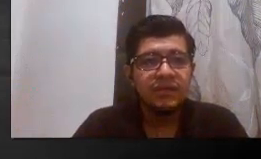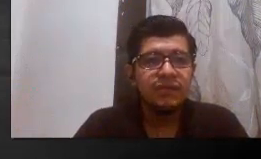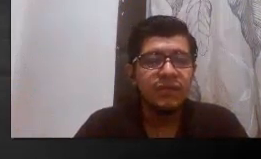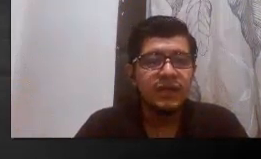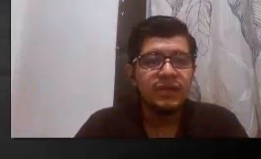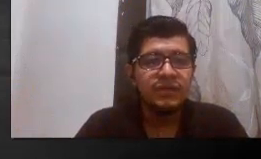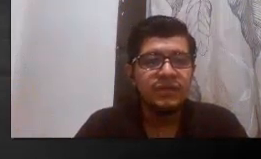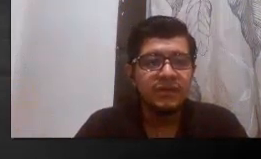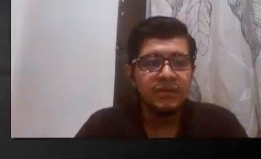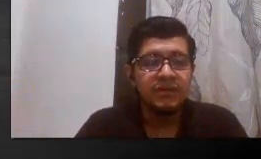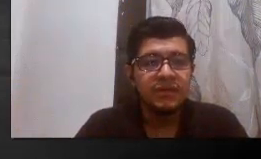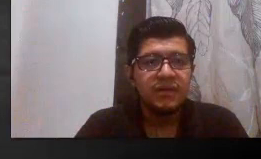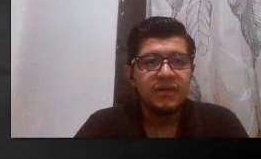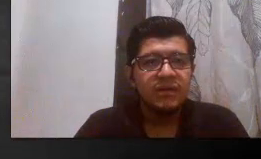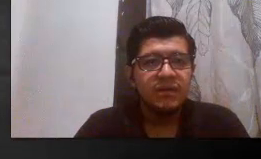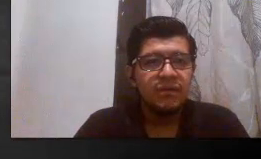of